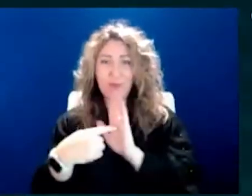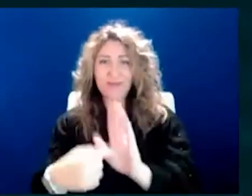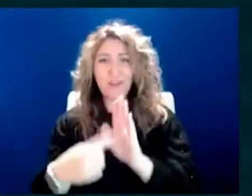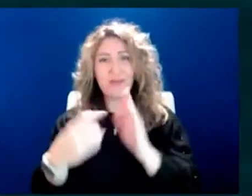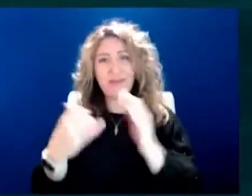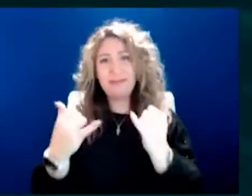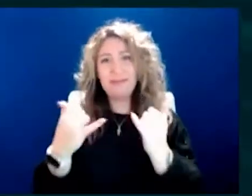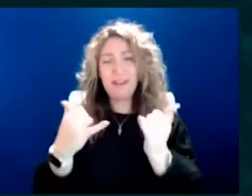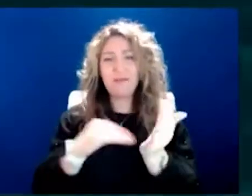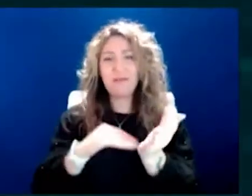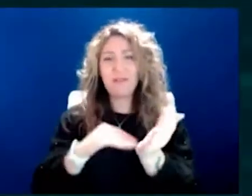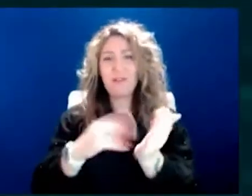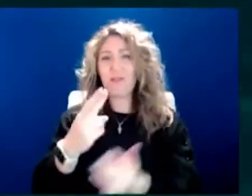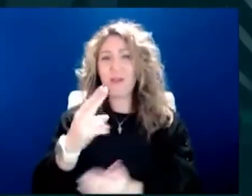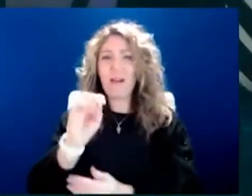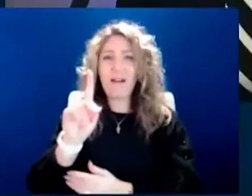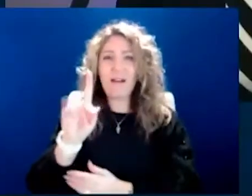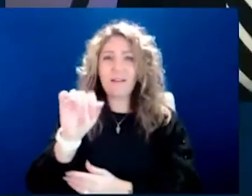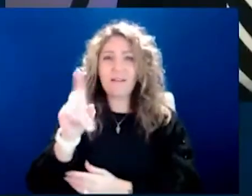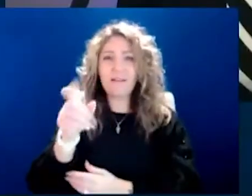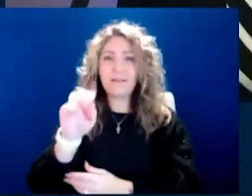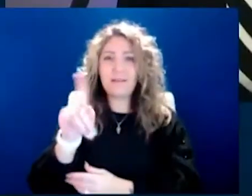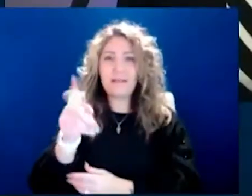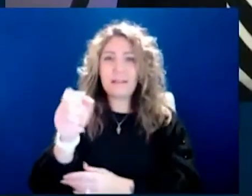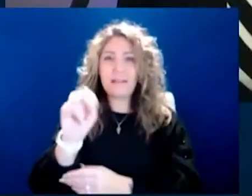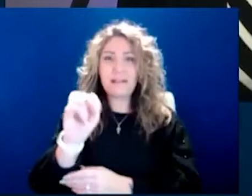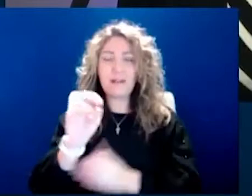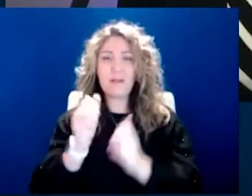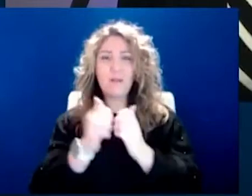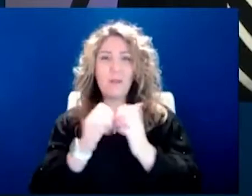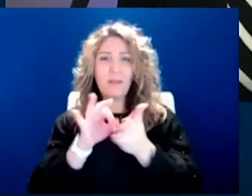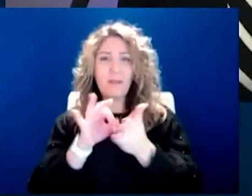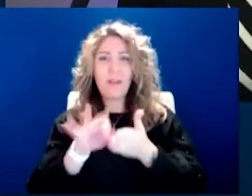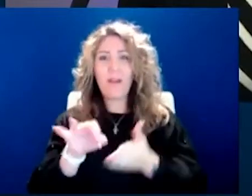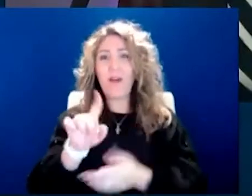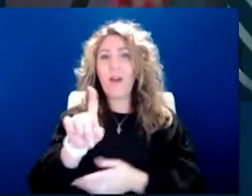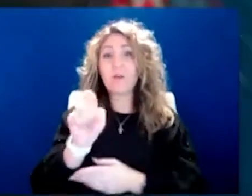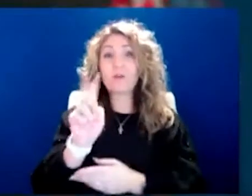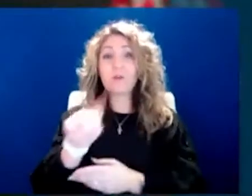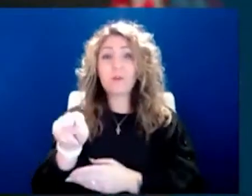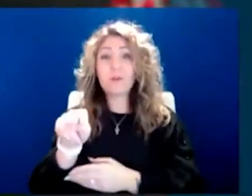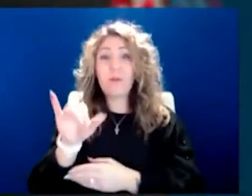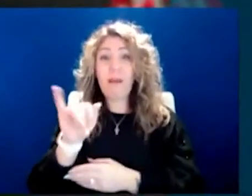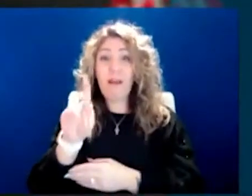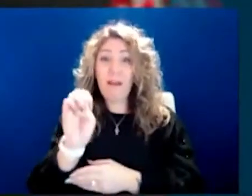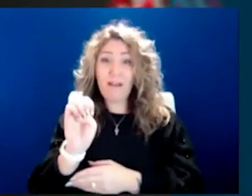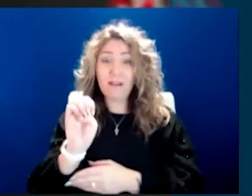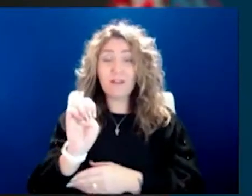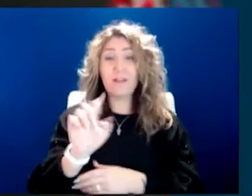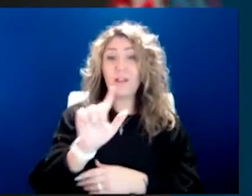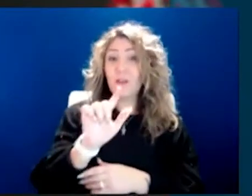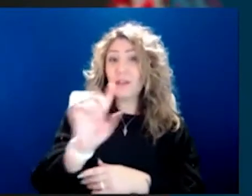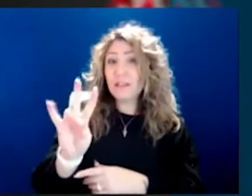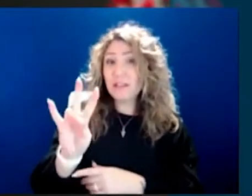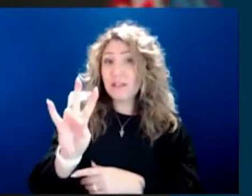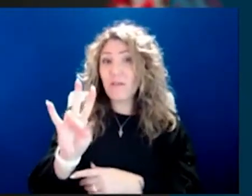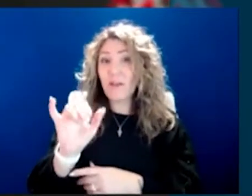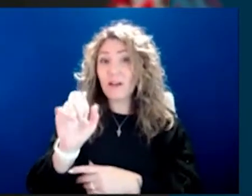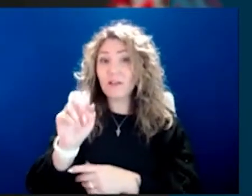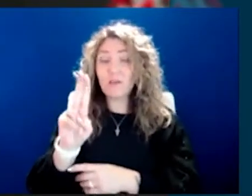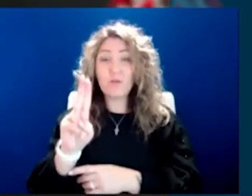Good morning to you. Hi. Hi. 122 active patients today, 27 in the ICU, 15 on the